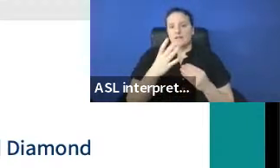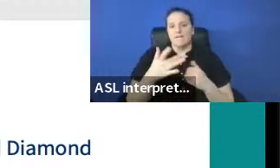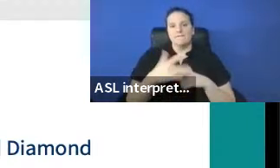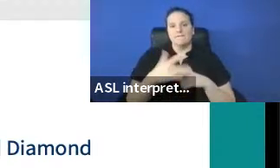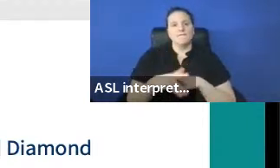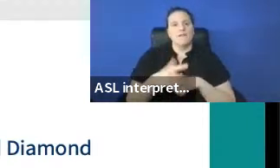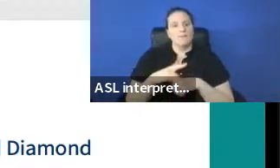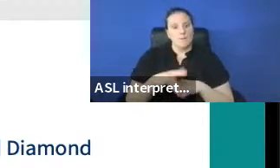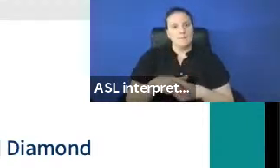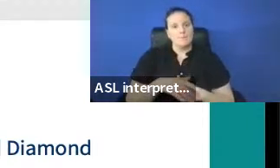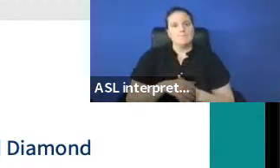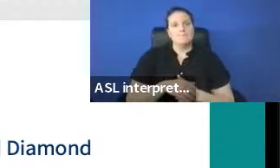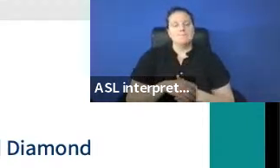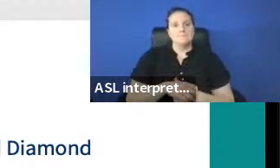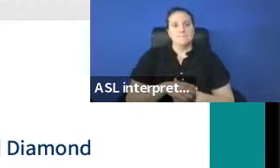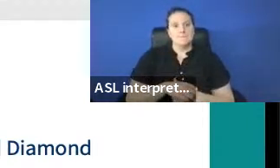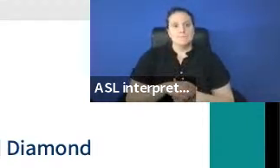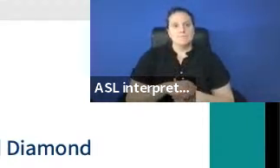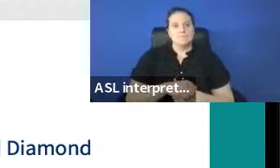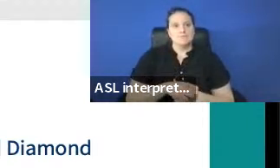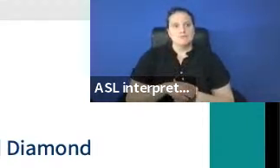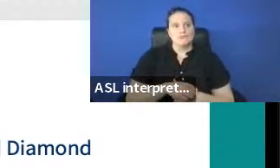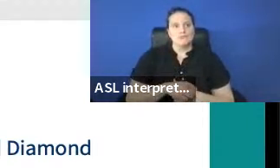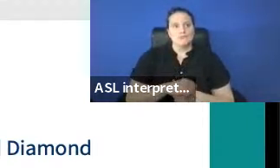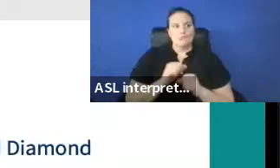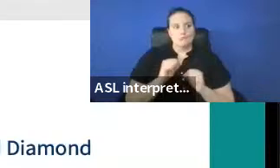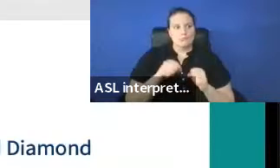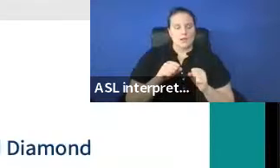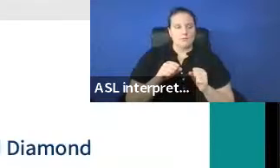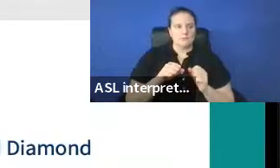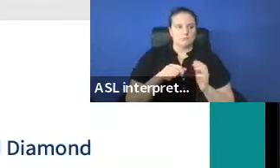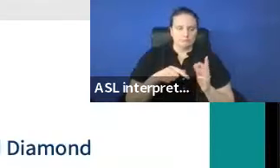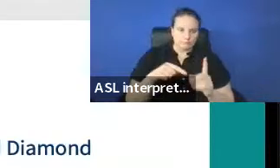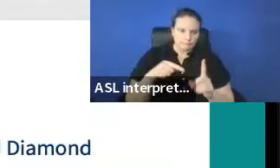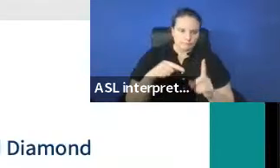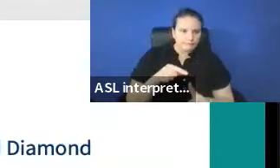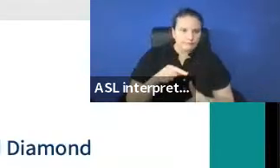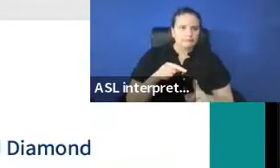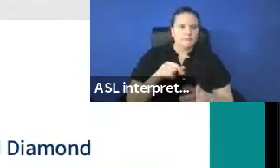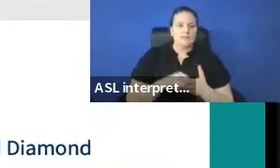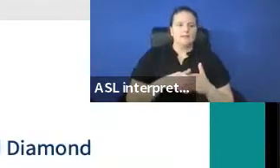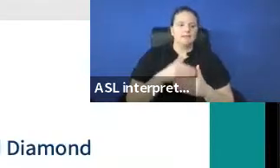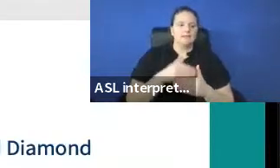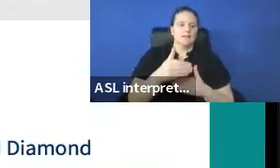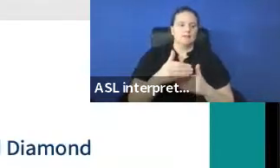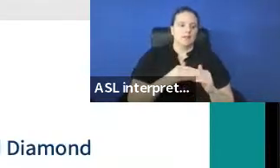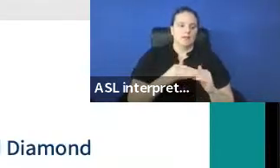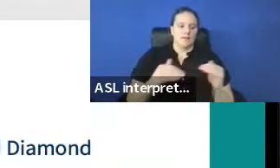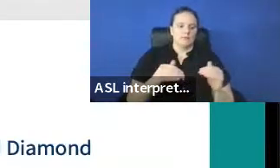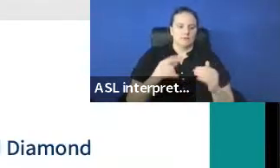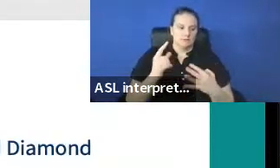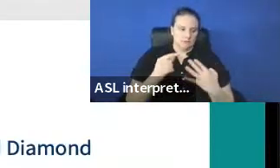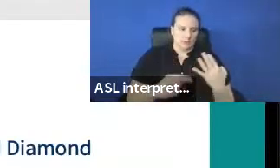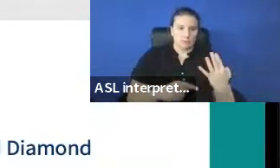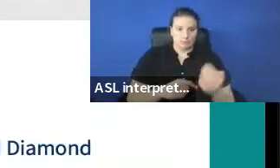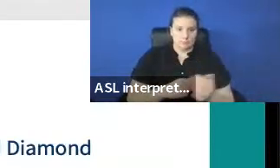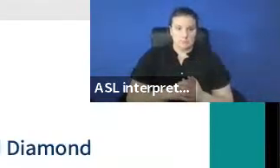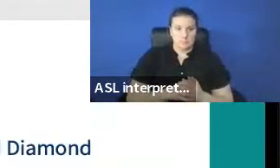available and be able to kind of drill down into that next level of detail.